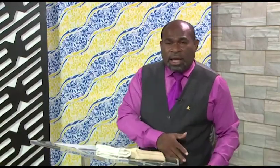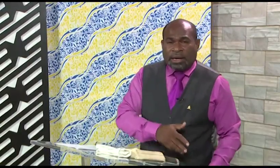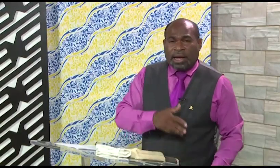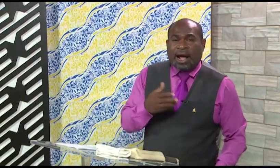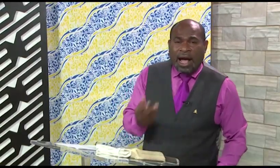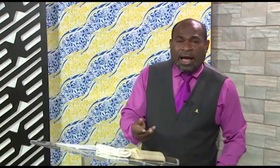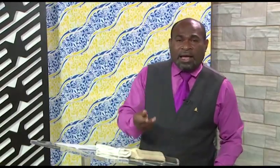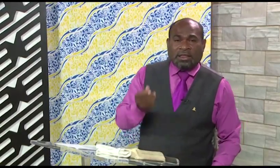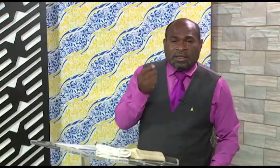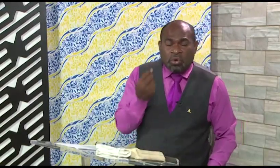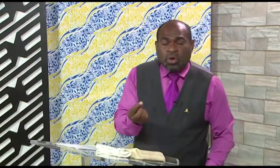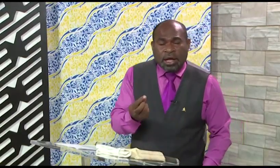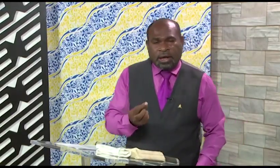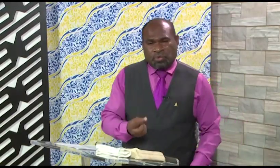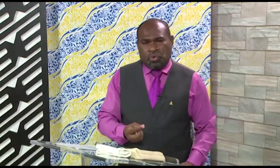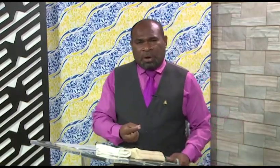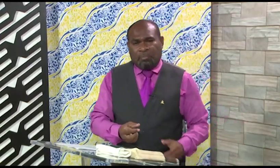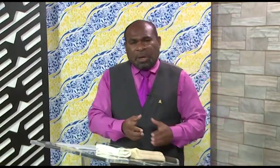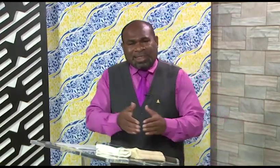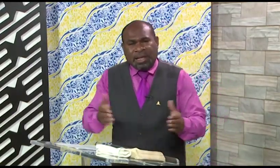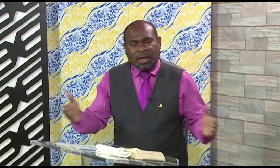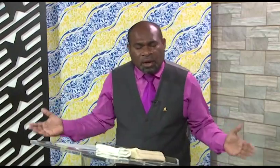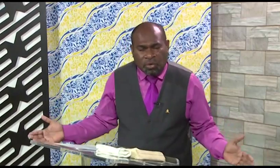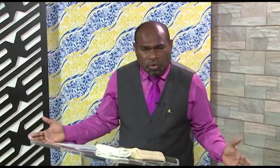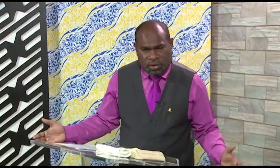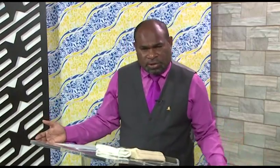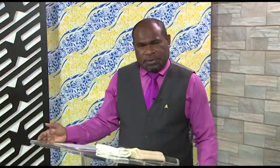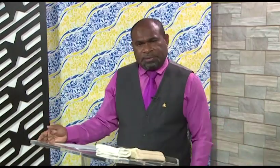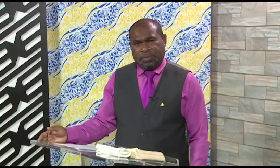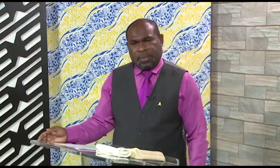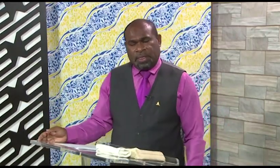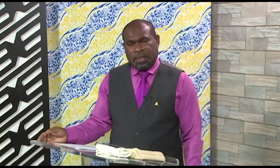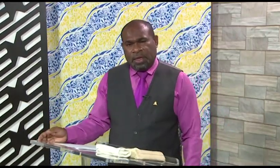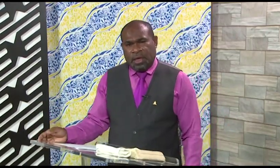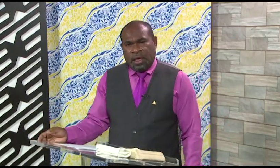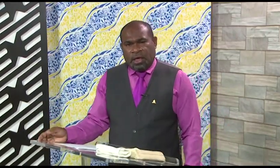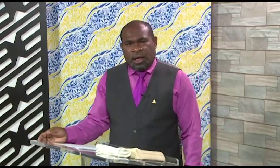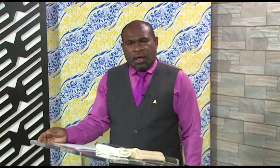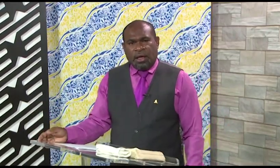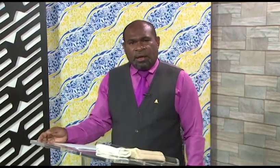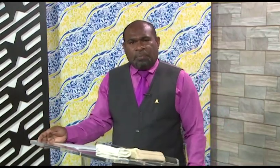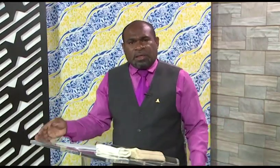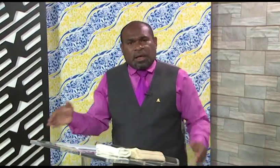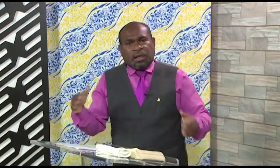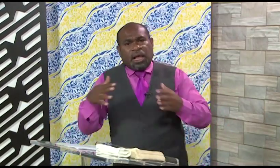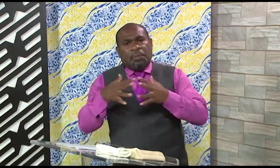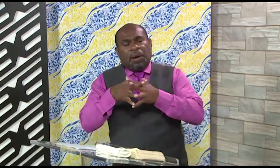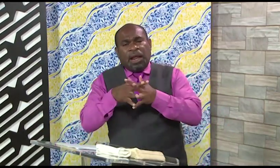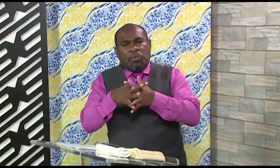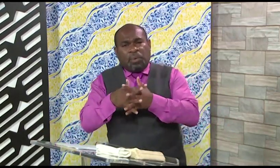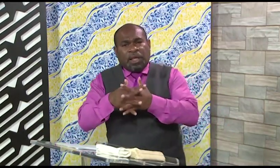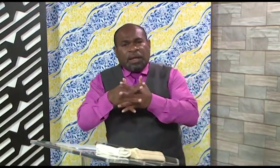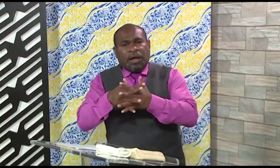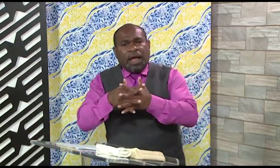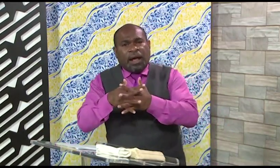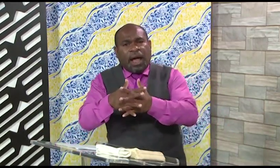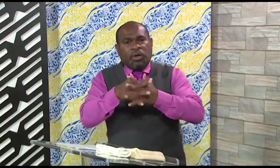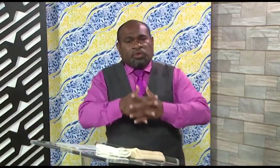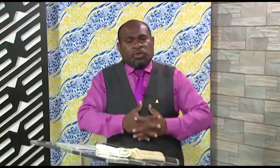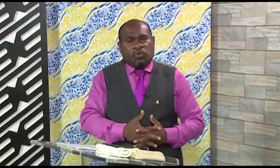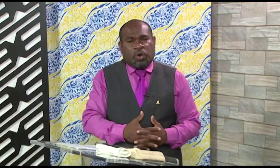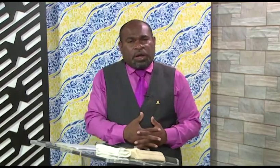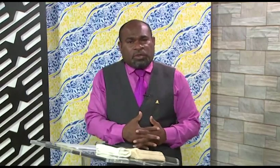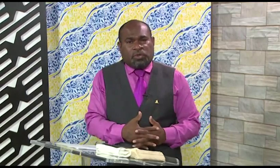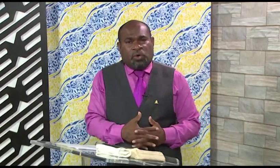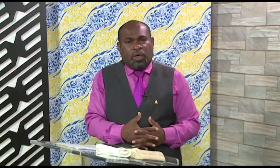ndrabua, enda kaa e tau kena ndua, material goods. Ya, evi sanga-sanga mga lebu, mbote kena kaya kaya